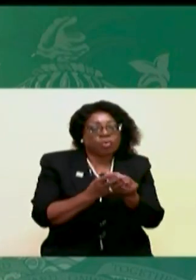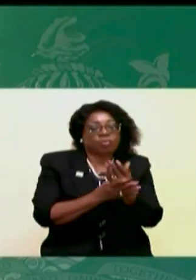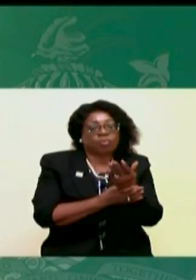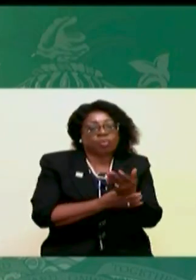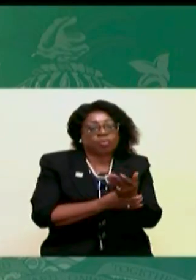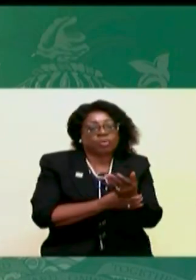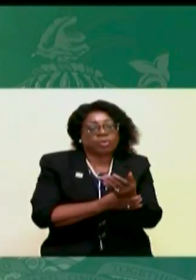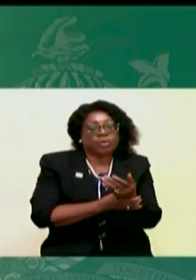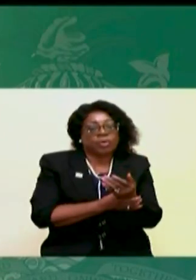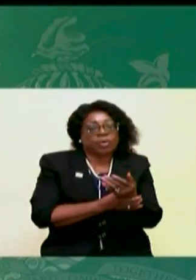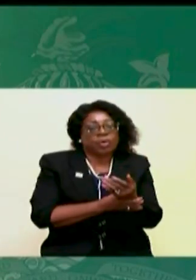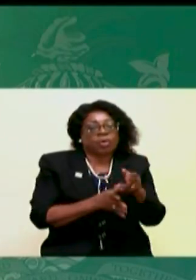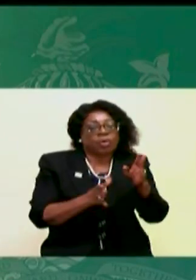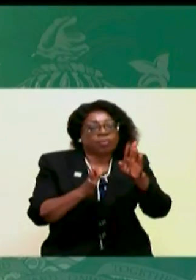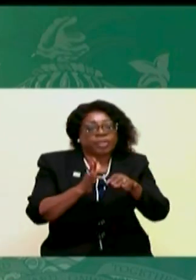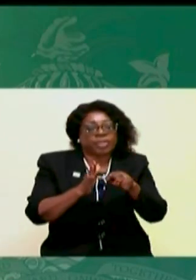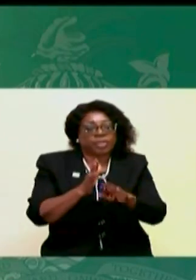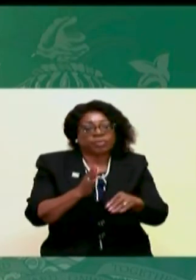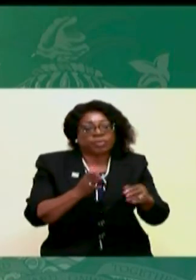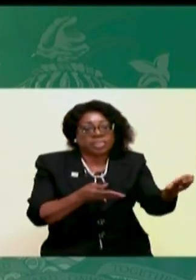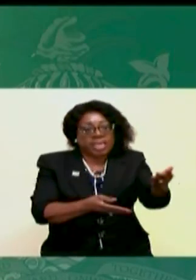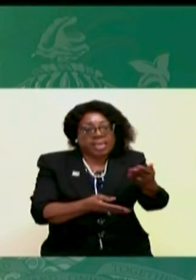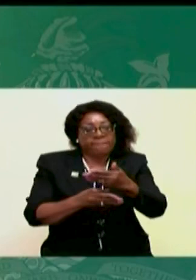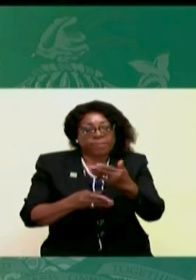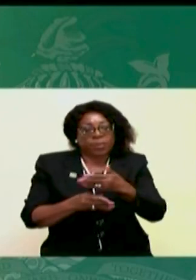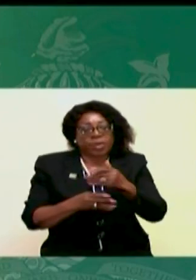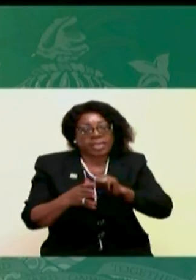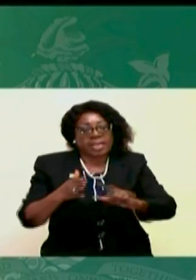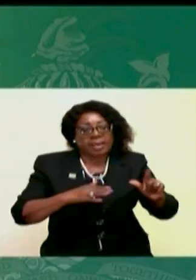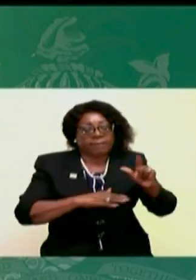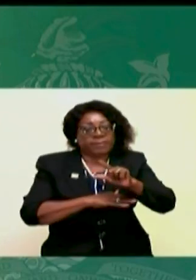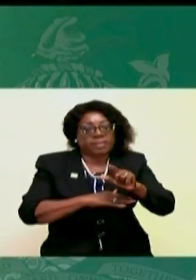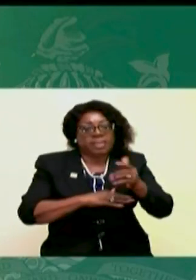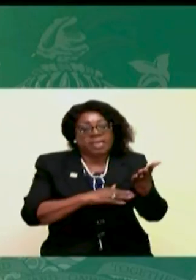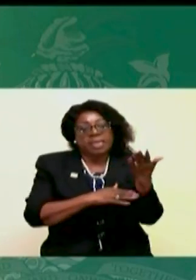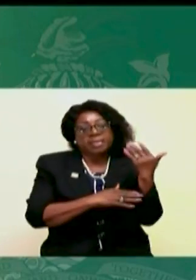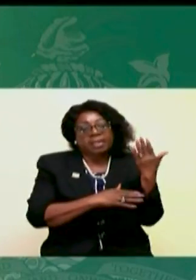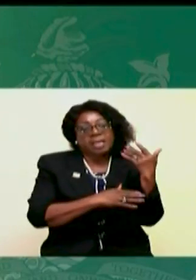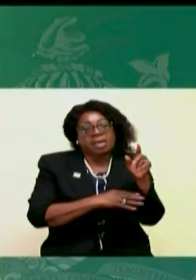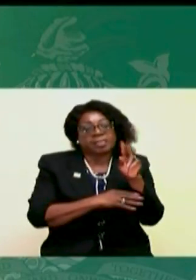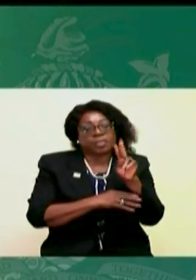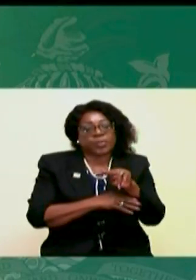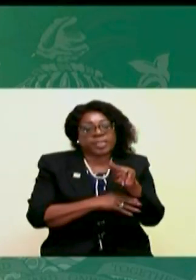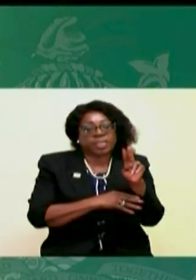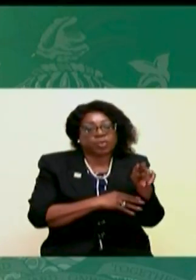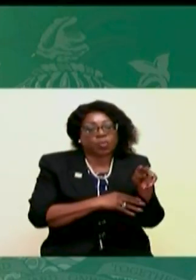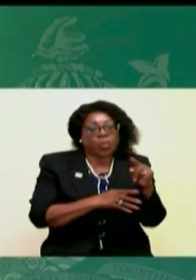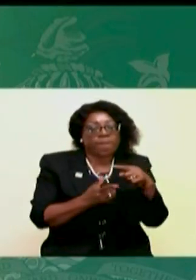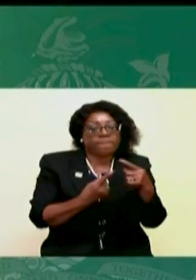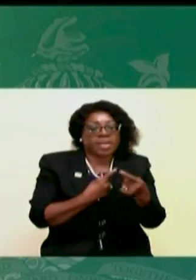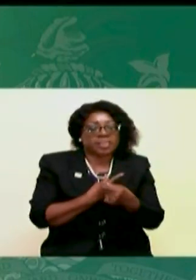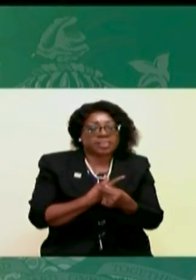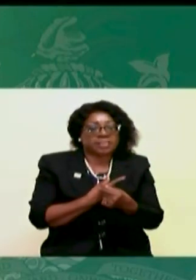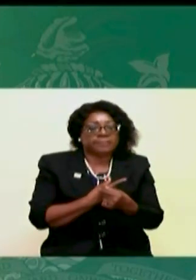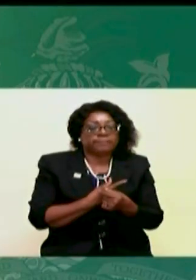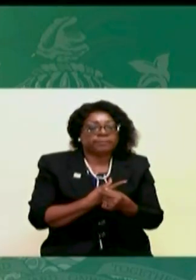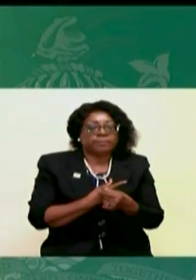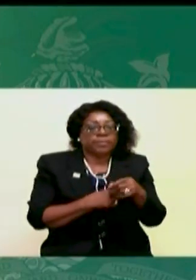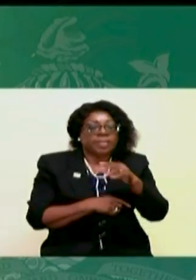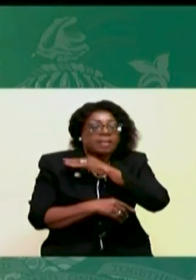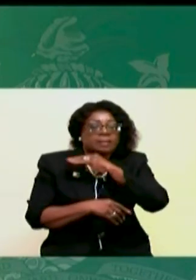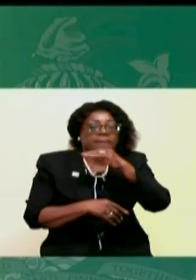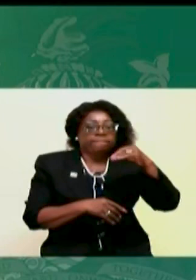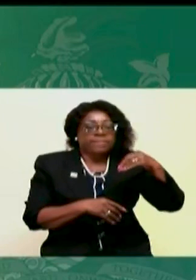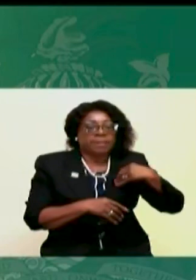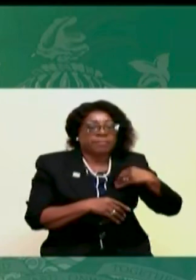we've been able to reduce the import levels in the last 22 months? The member for Mark, who